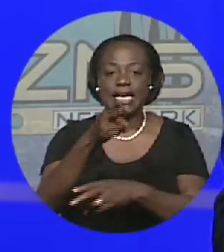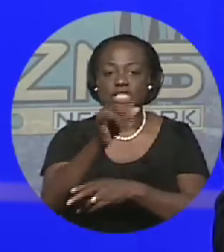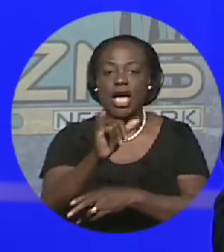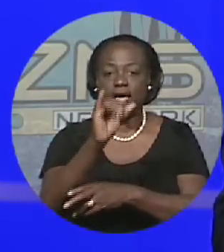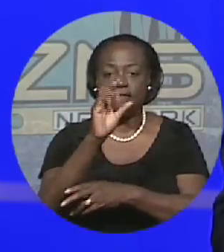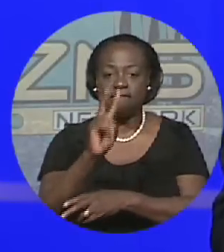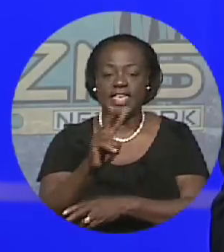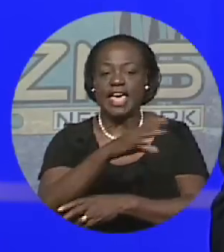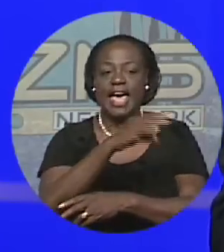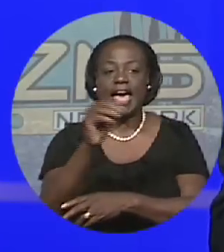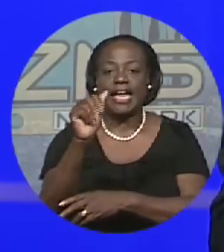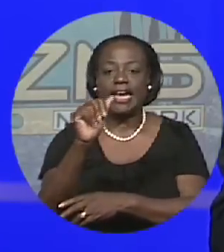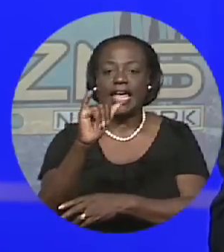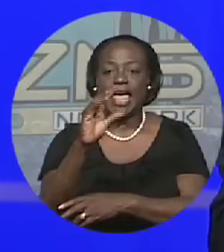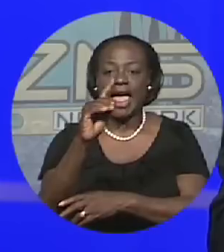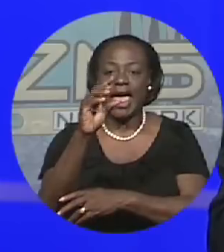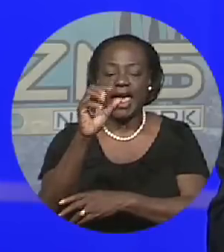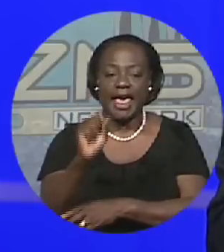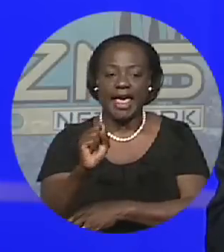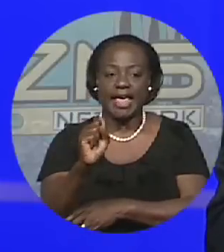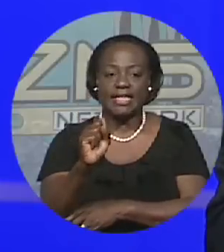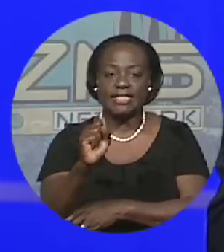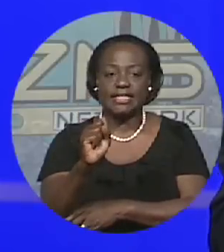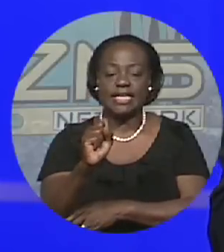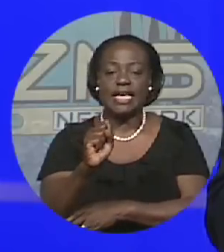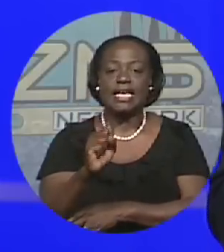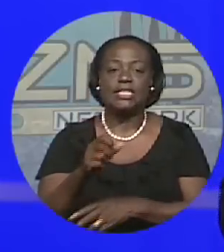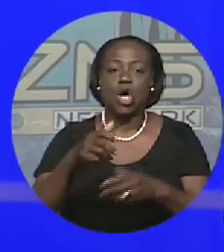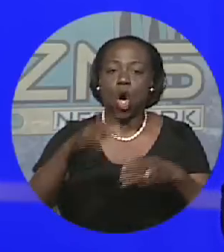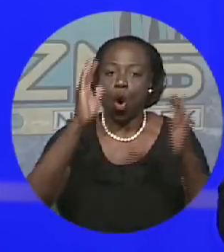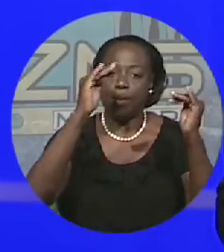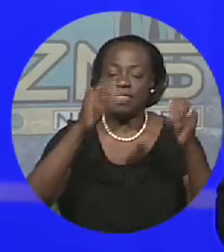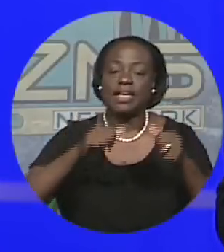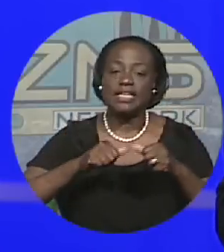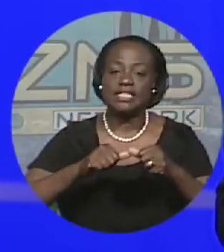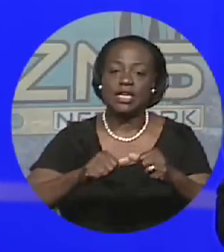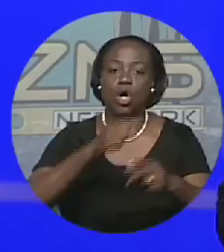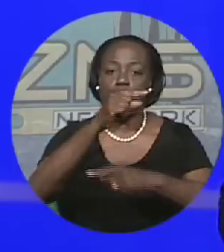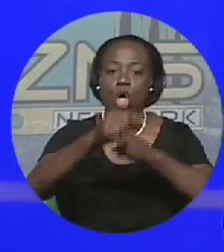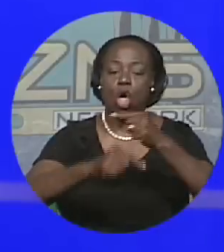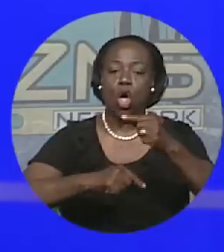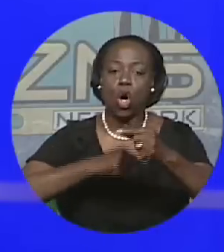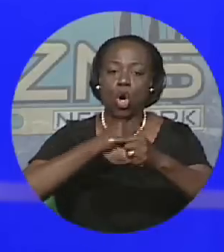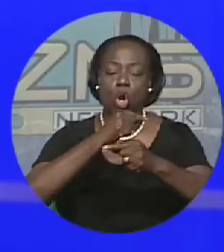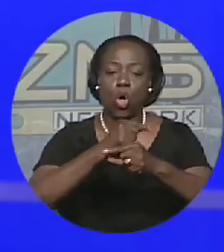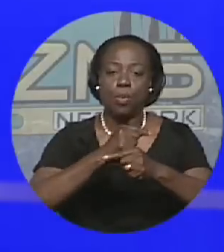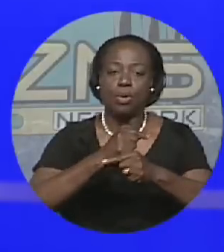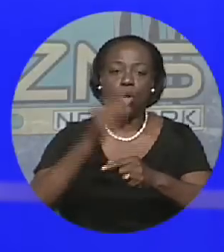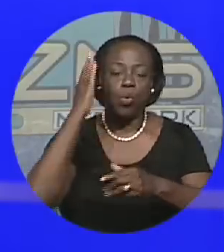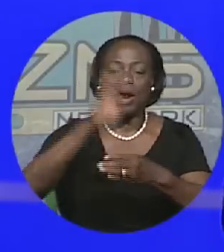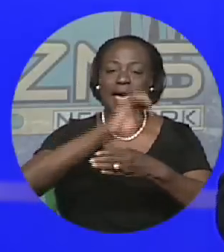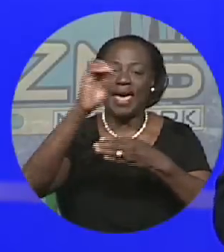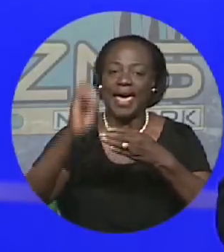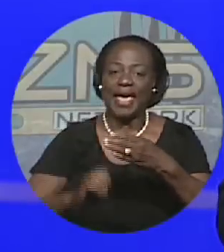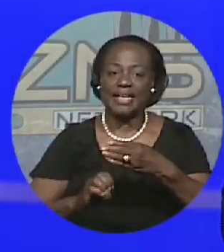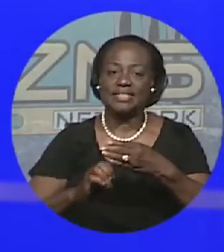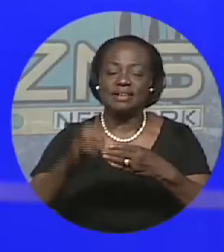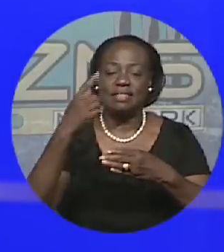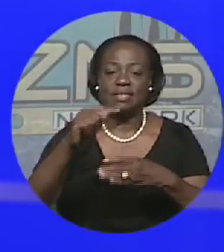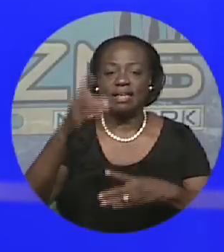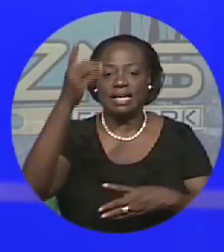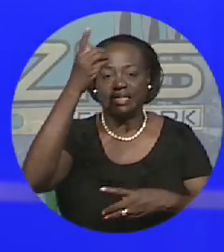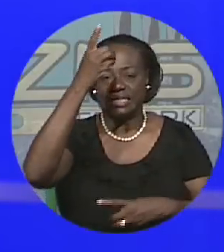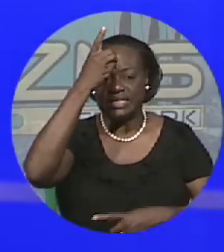receiving global focus. He's hoping continued global attention will eventually end the proliferation of these diseases, which he believes has